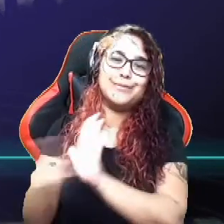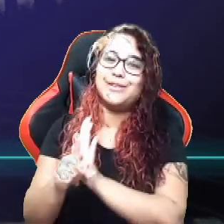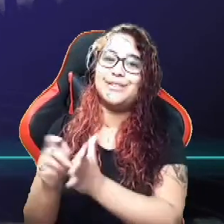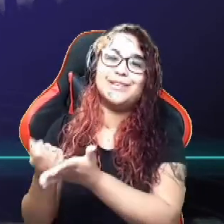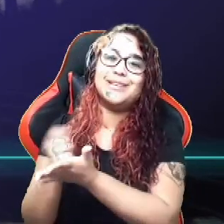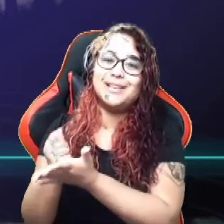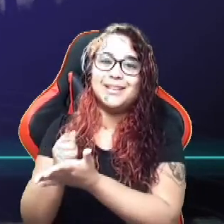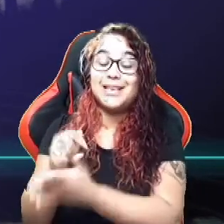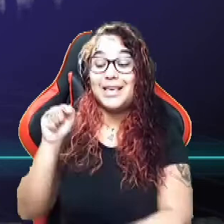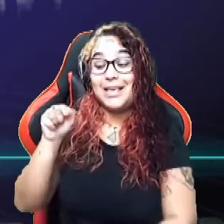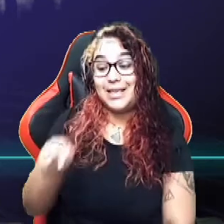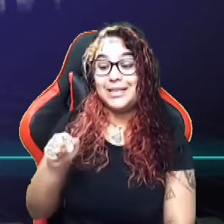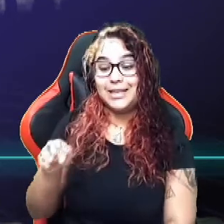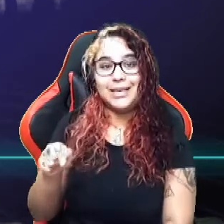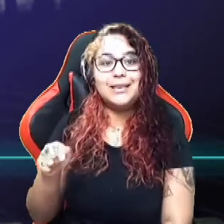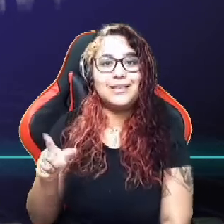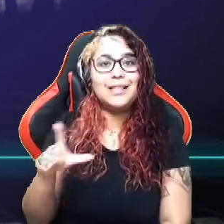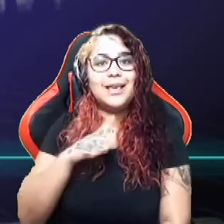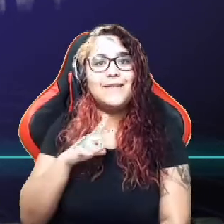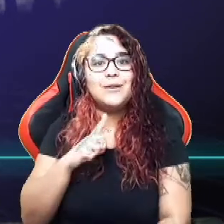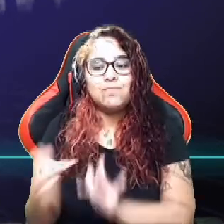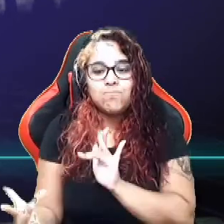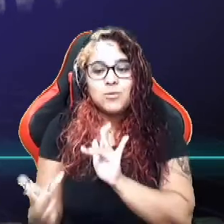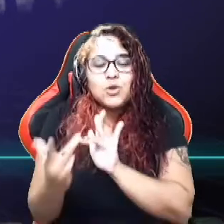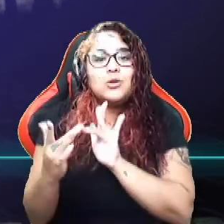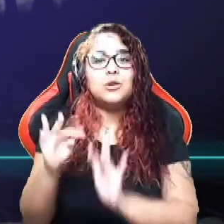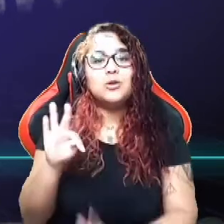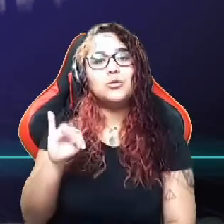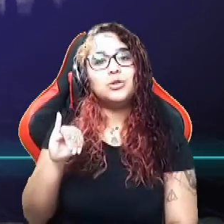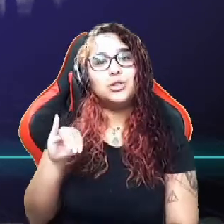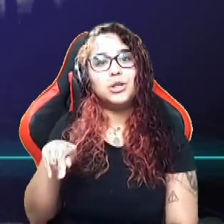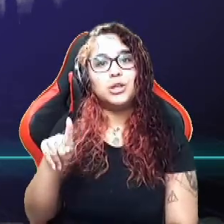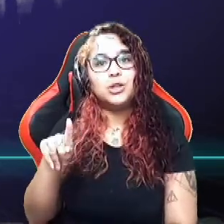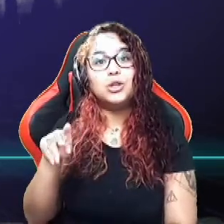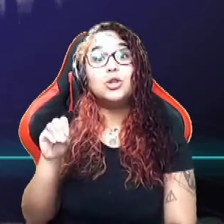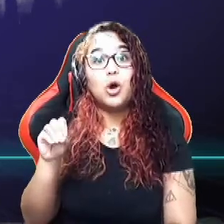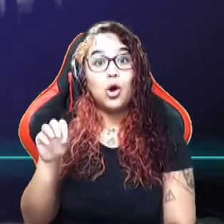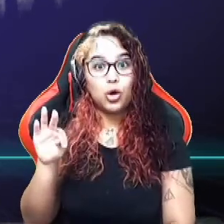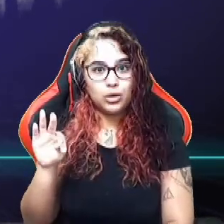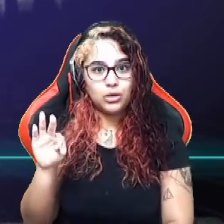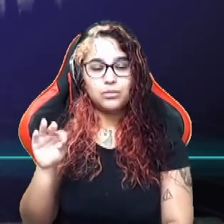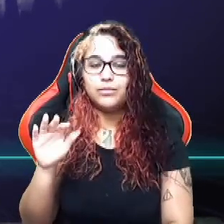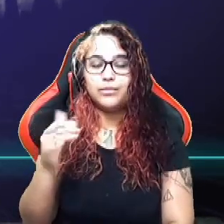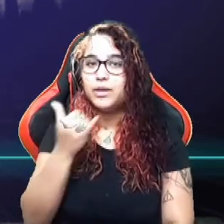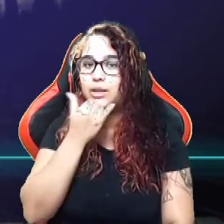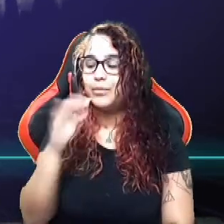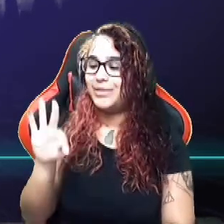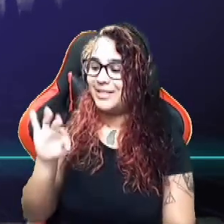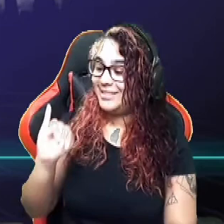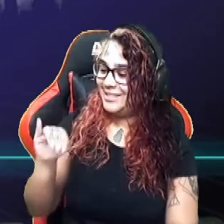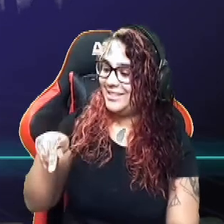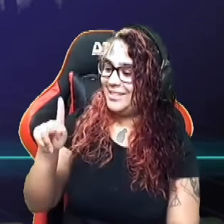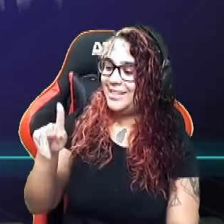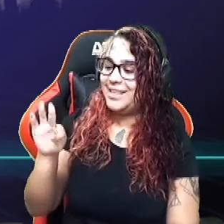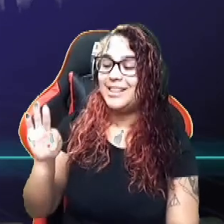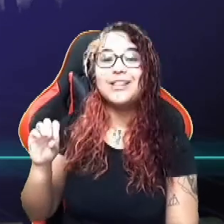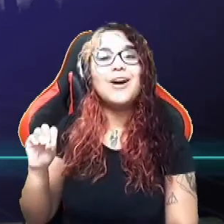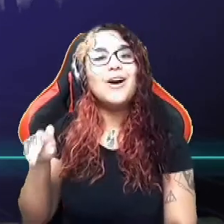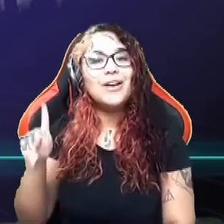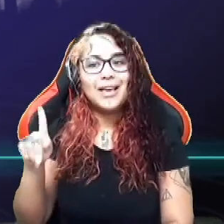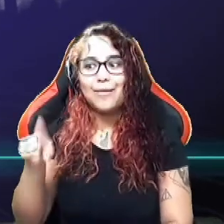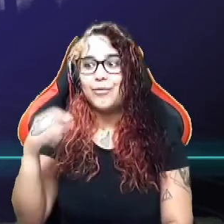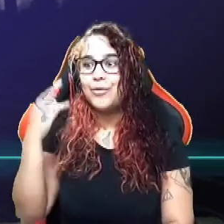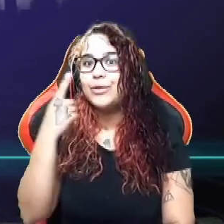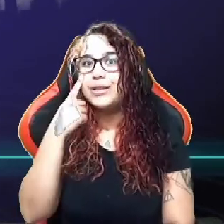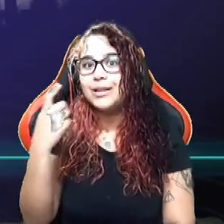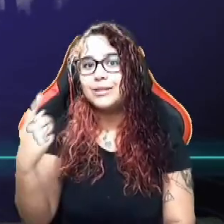on other channels for the gaming community. And the gaming community has embraced TikTok. And TikTok is interesting because of